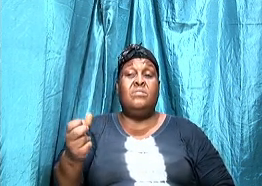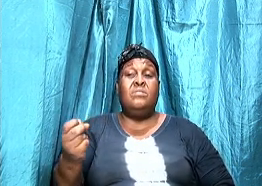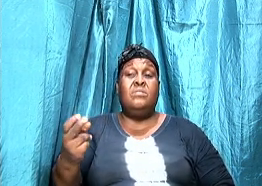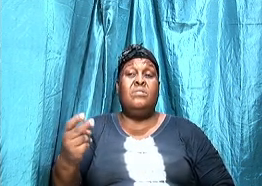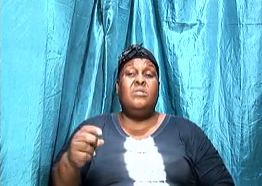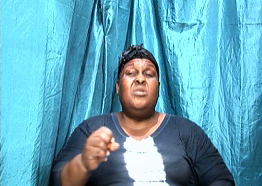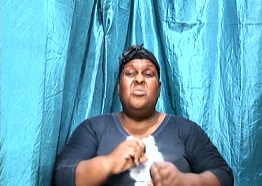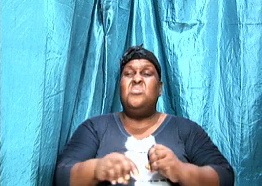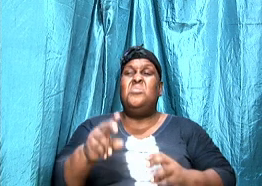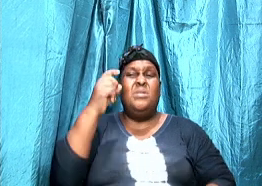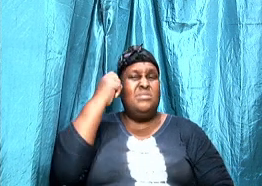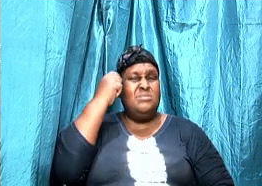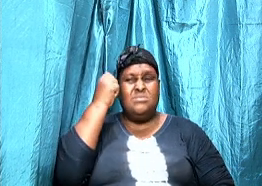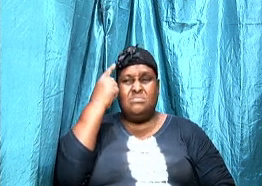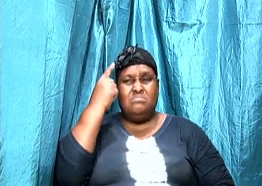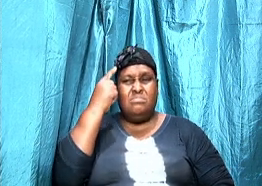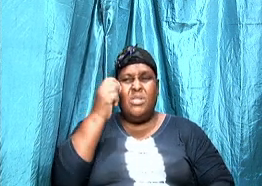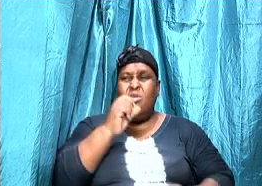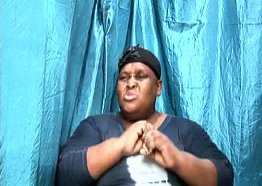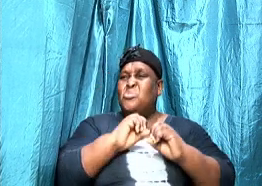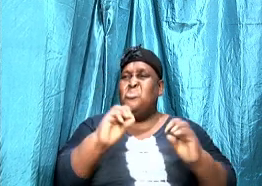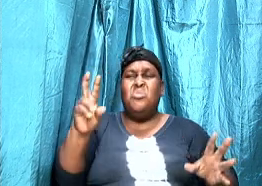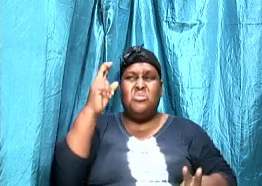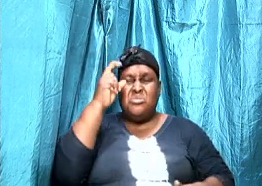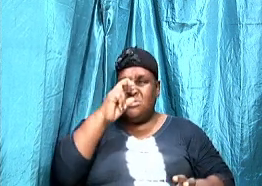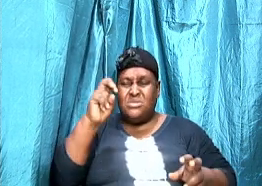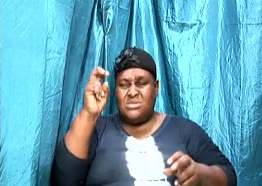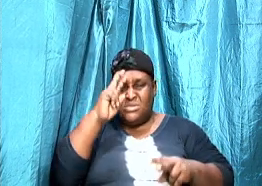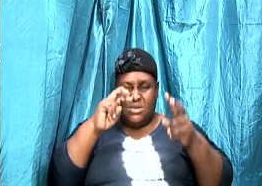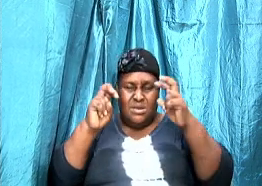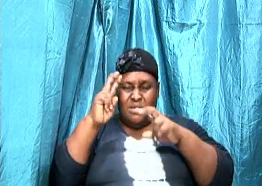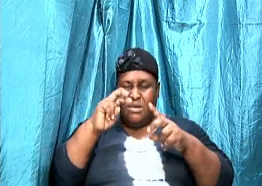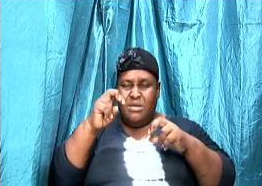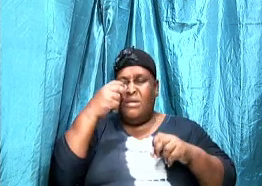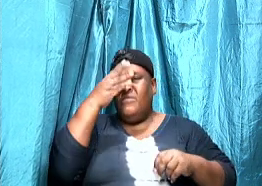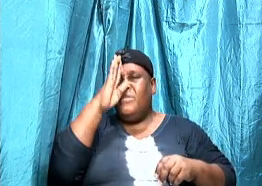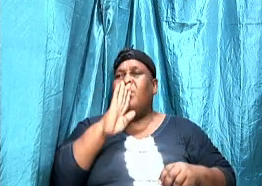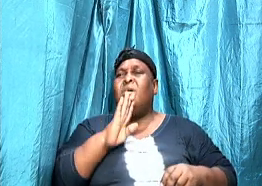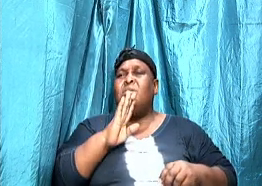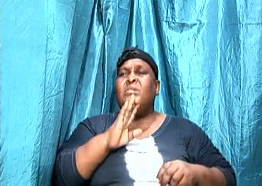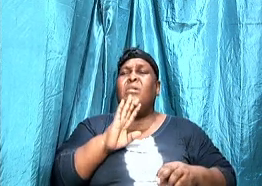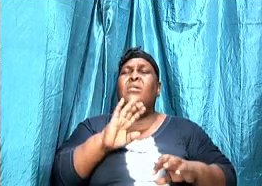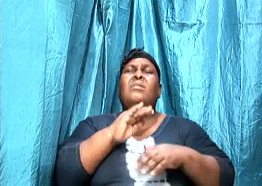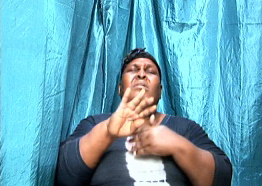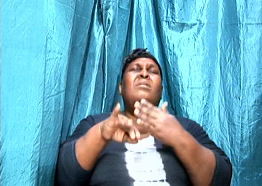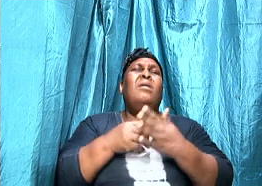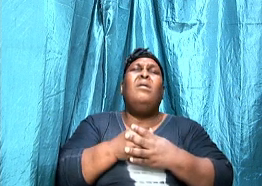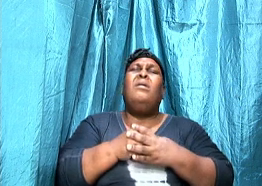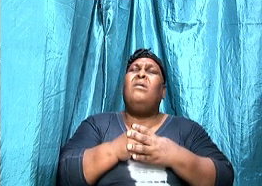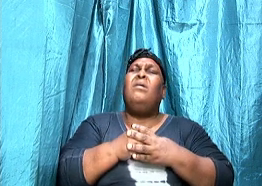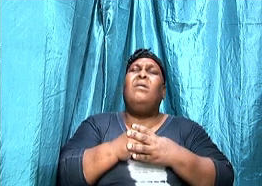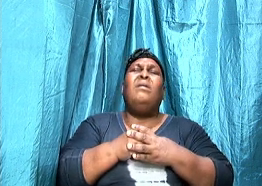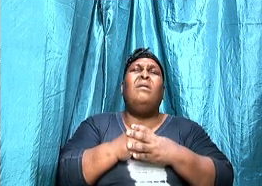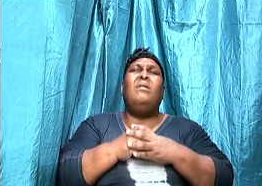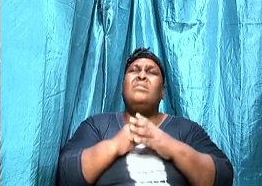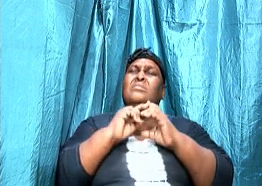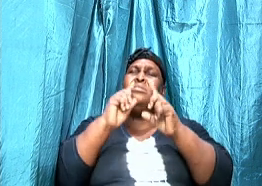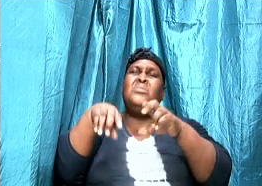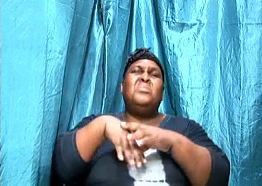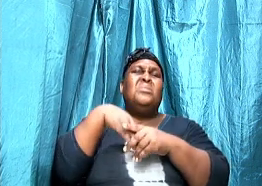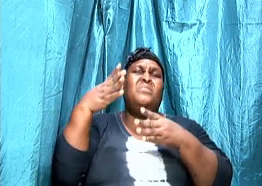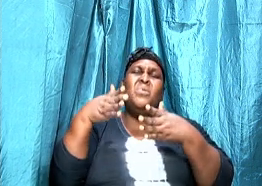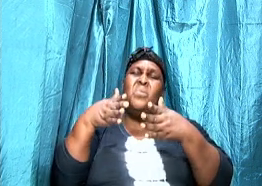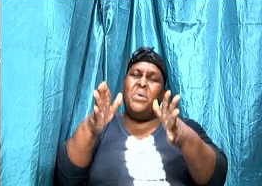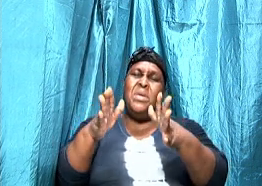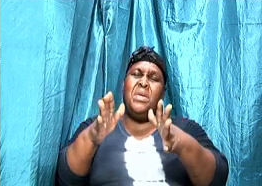none that seeketh God. They are all gone out of the way. They are all unprofitable. And